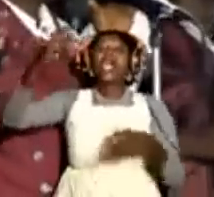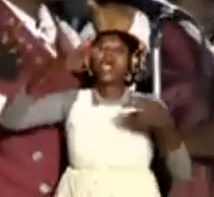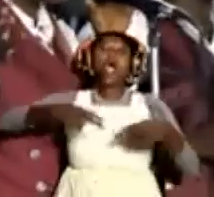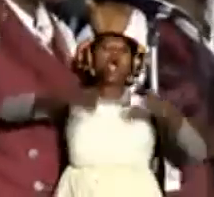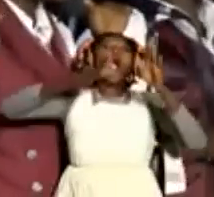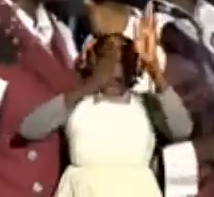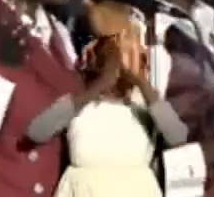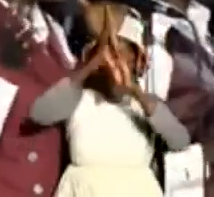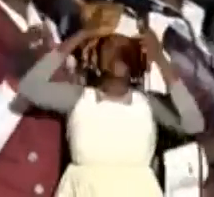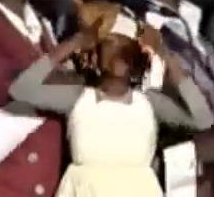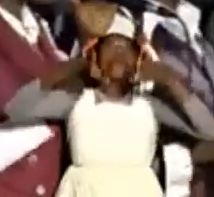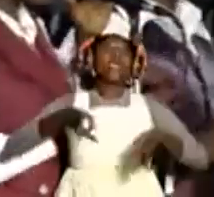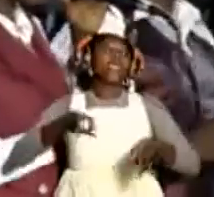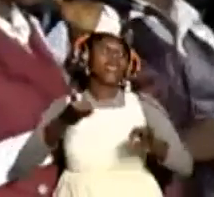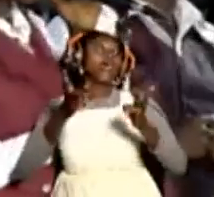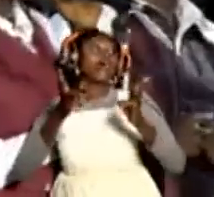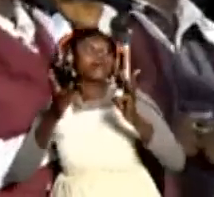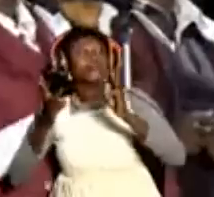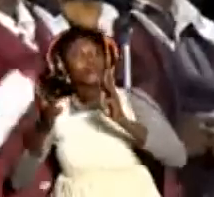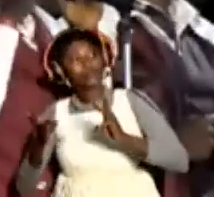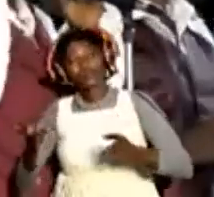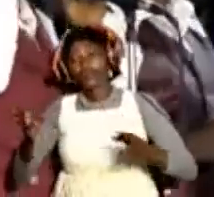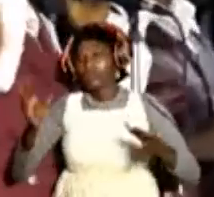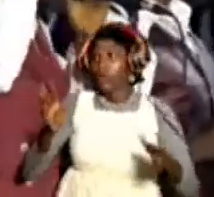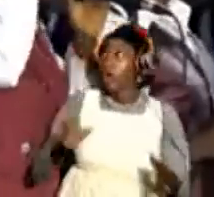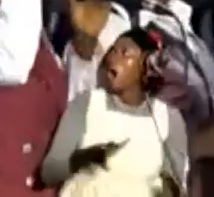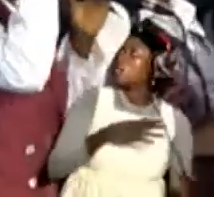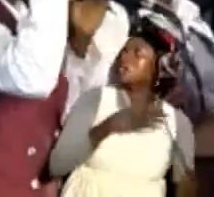scale the utmost high.